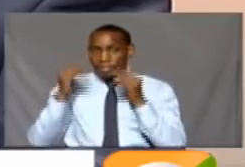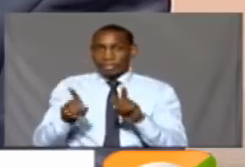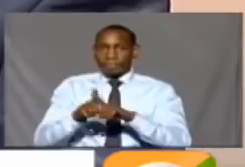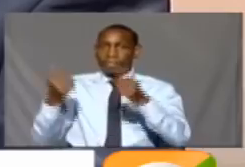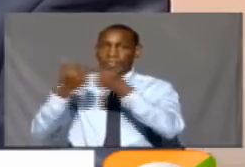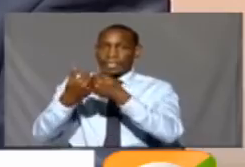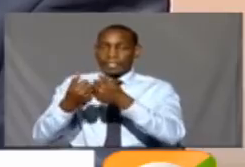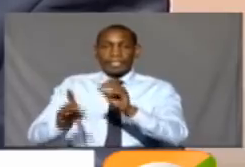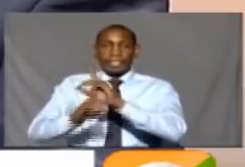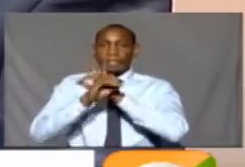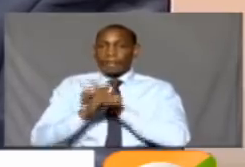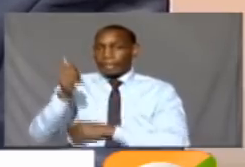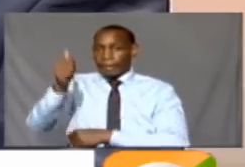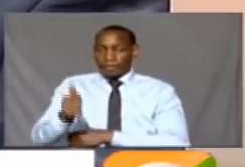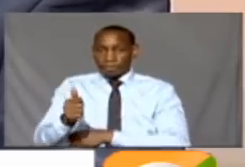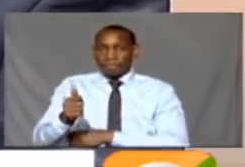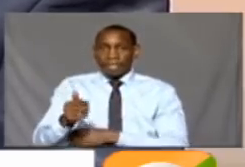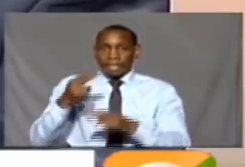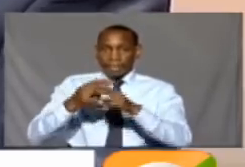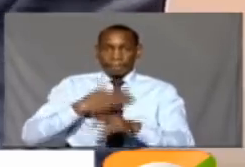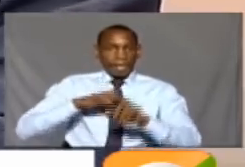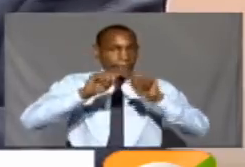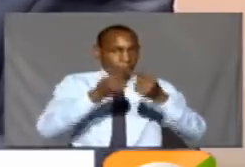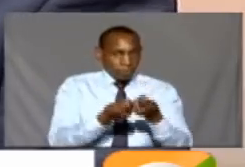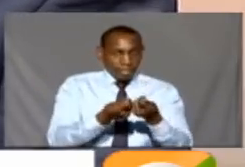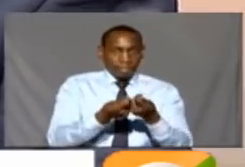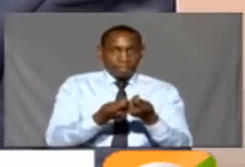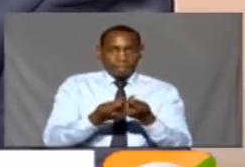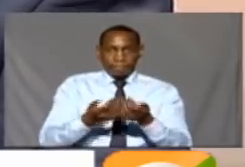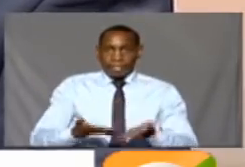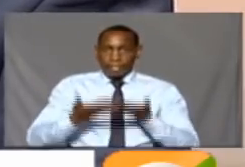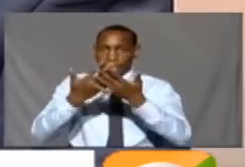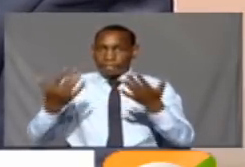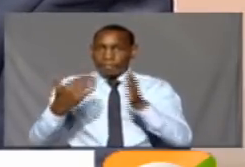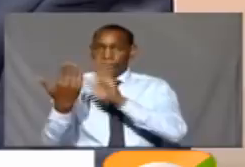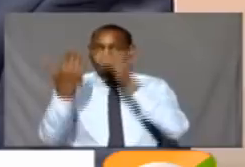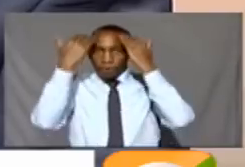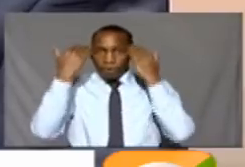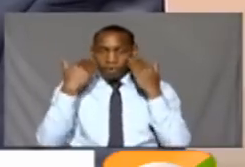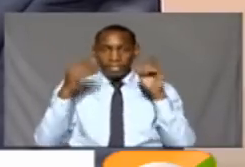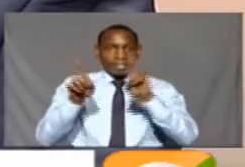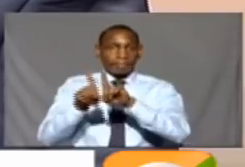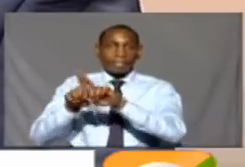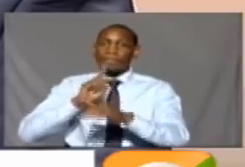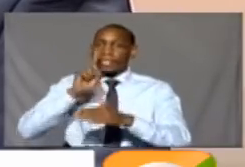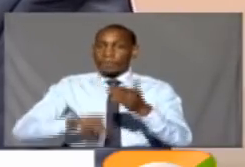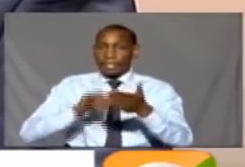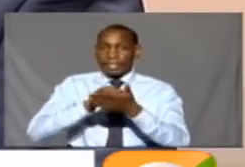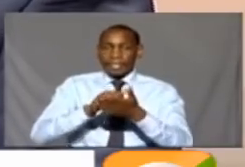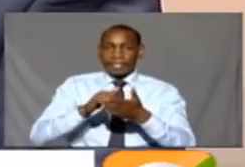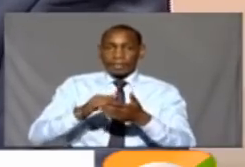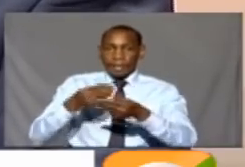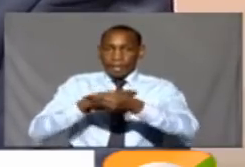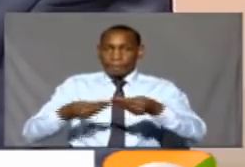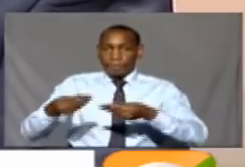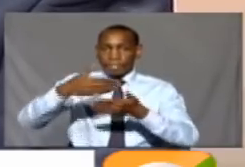no defense. They maligned me. I gave material to court. They even say that they bought a ticket for me and